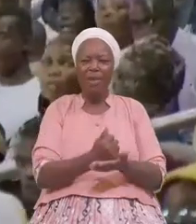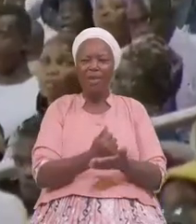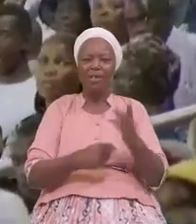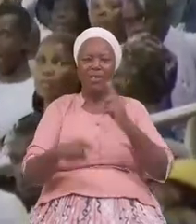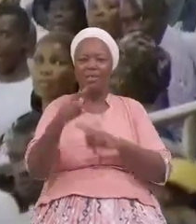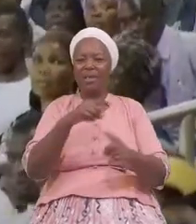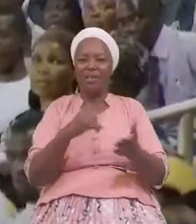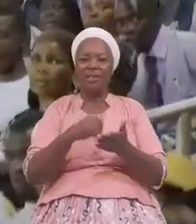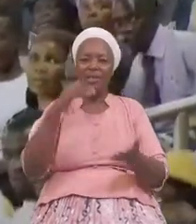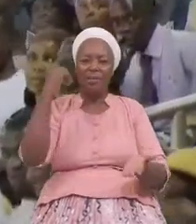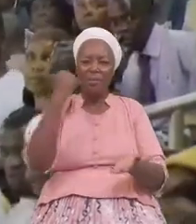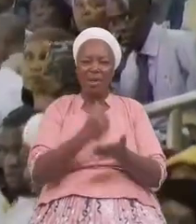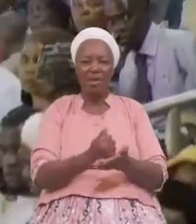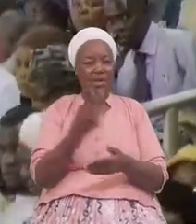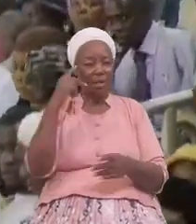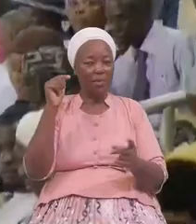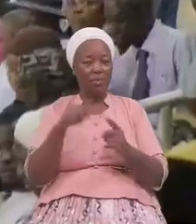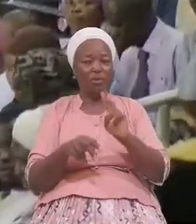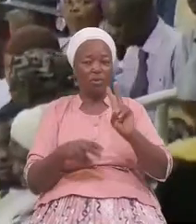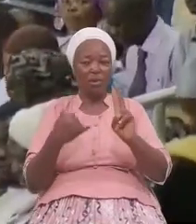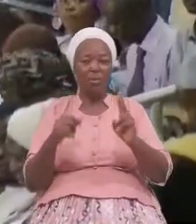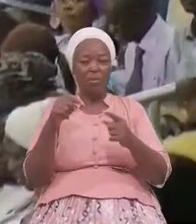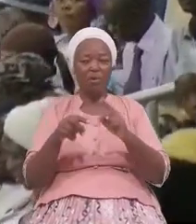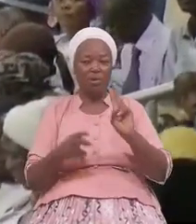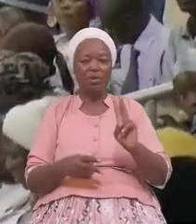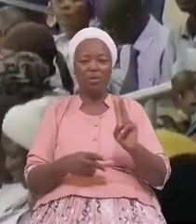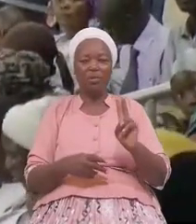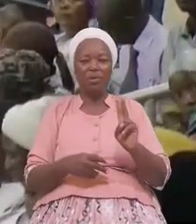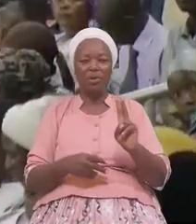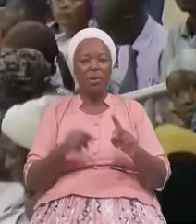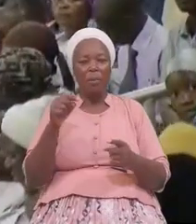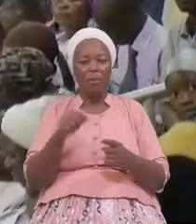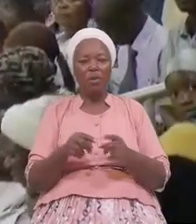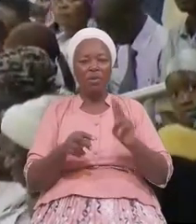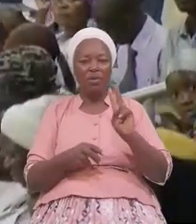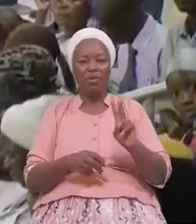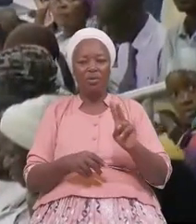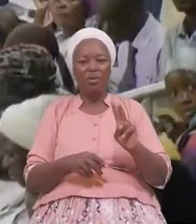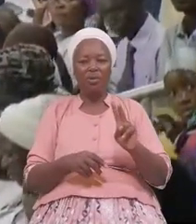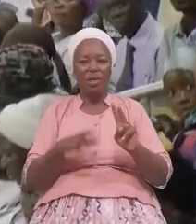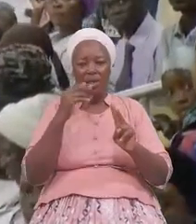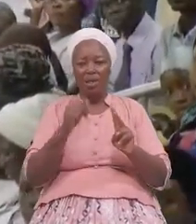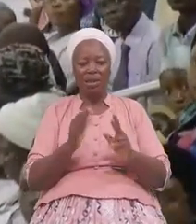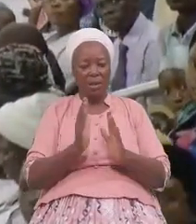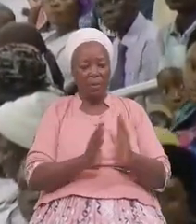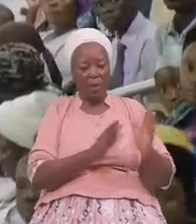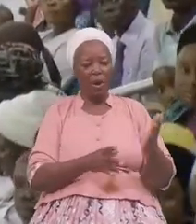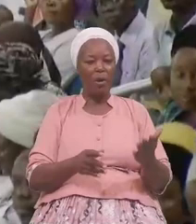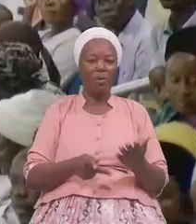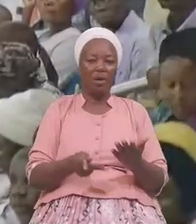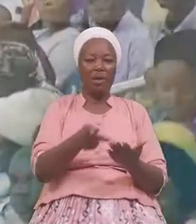Amen. Look at point number two now. Point number two, prioritized